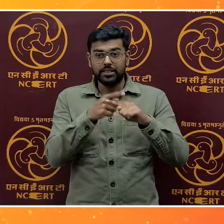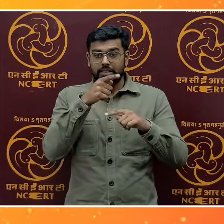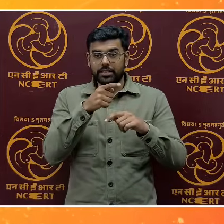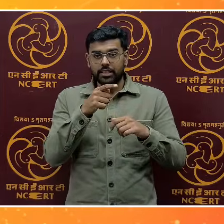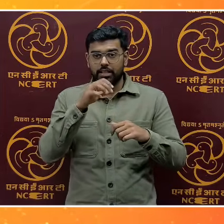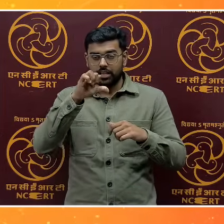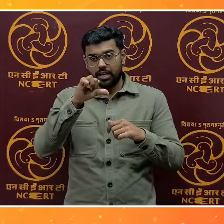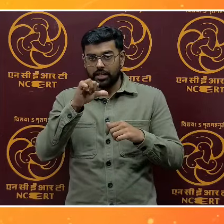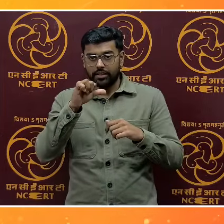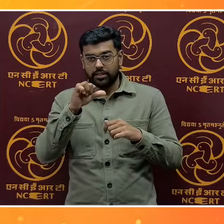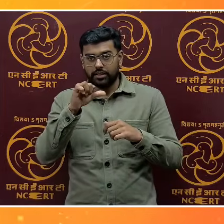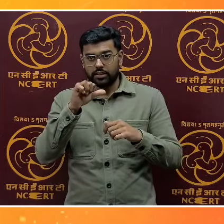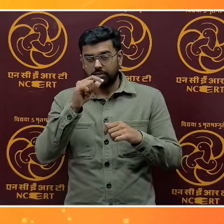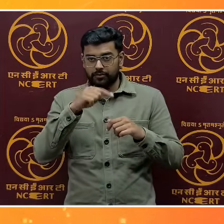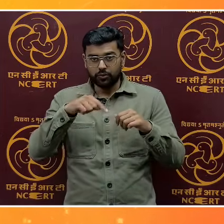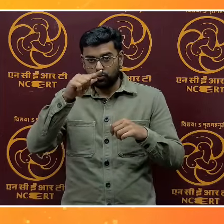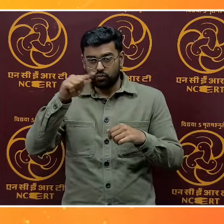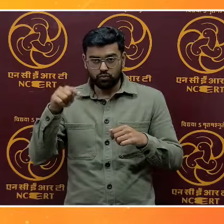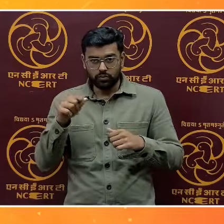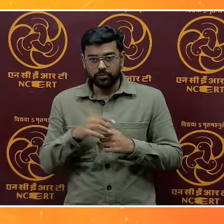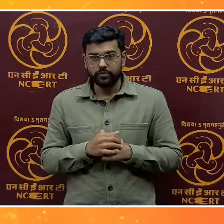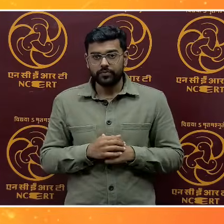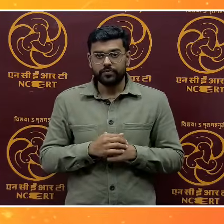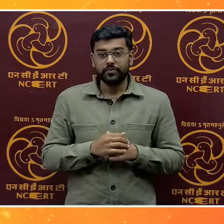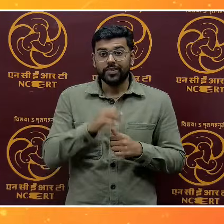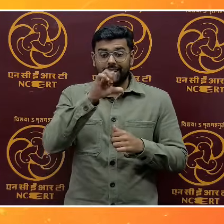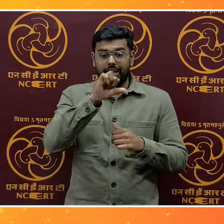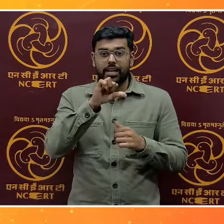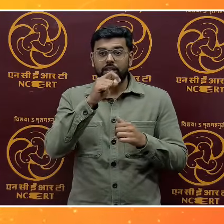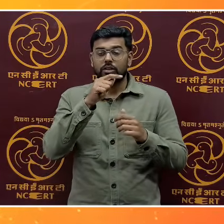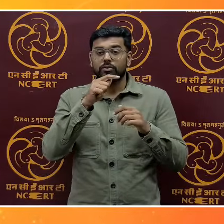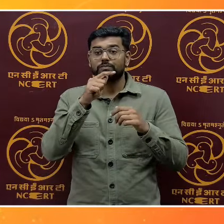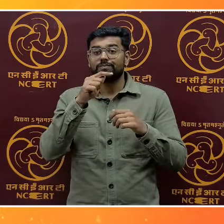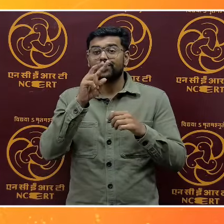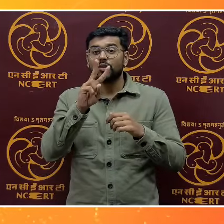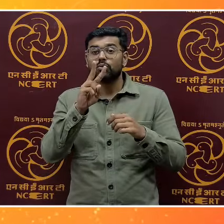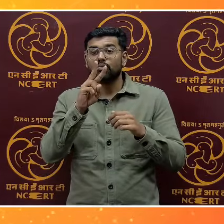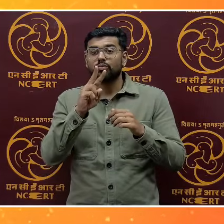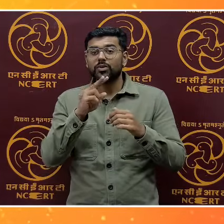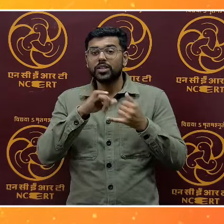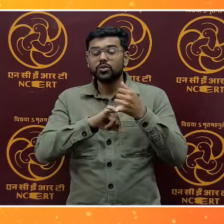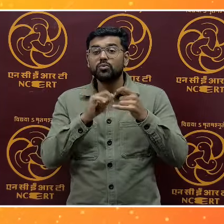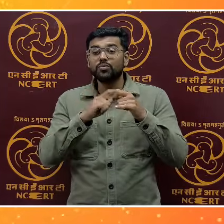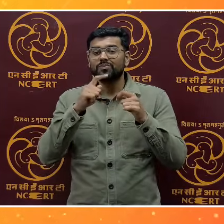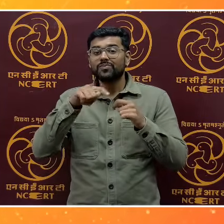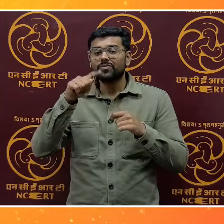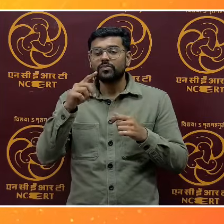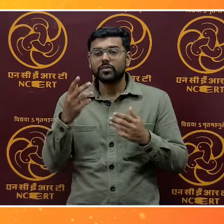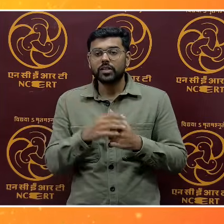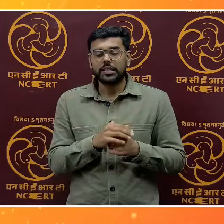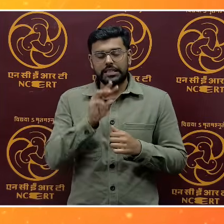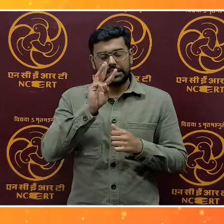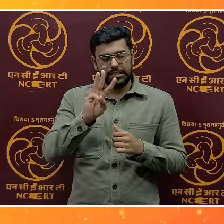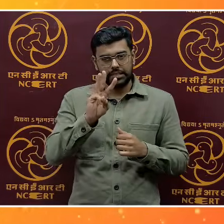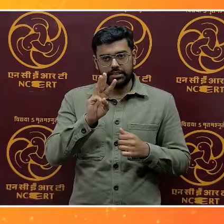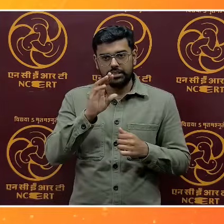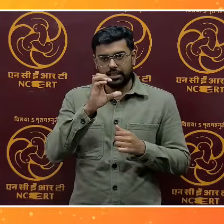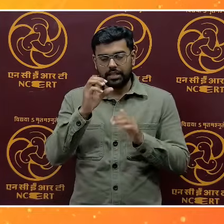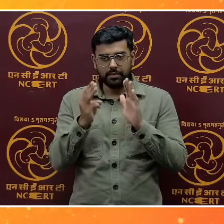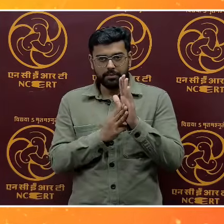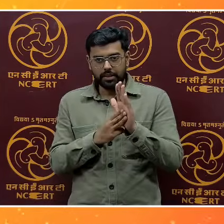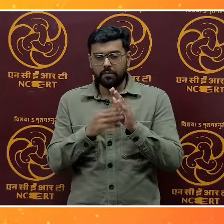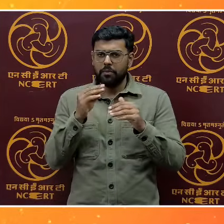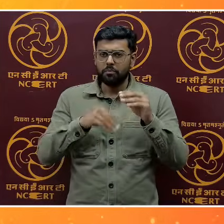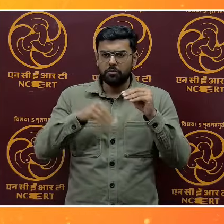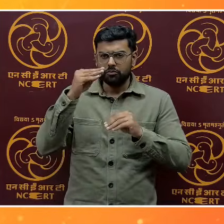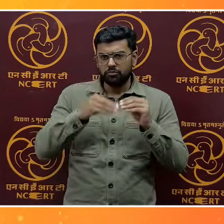9, Tanvi? Yes, ma'am. And that means square root of 9 is 3 centimeters. We will get plus or minus, but we cannot have negative